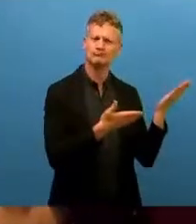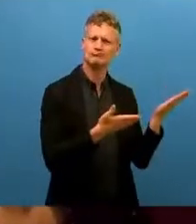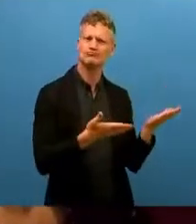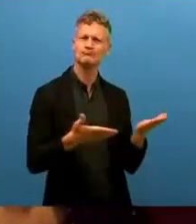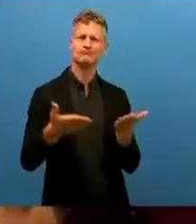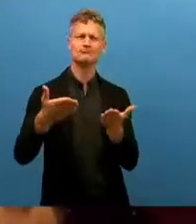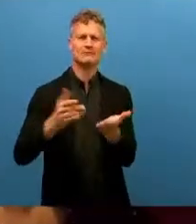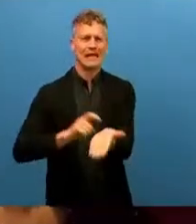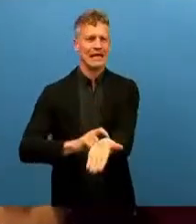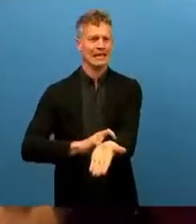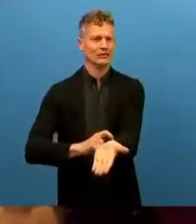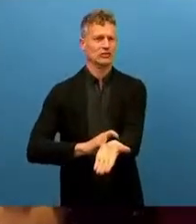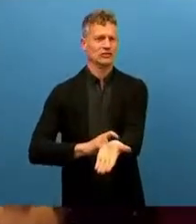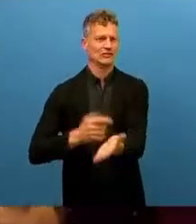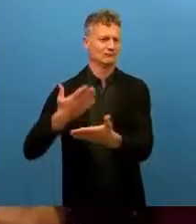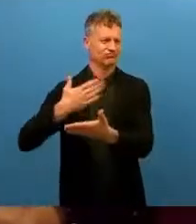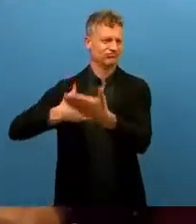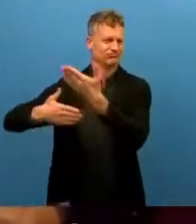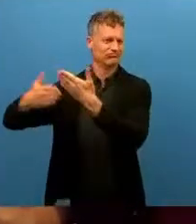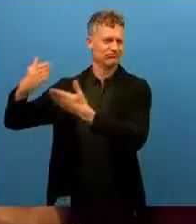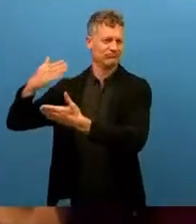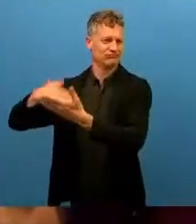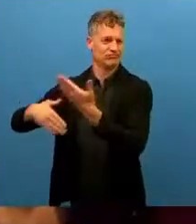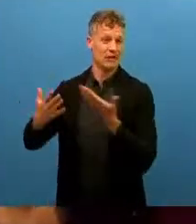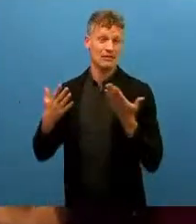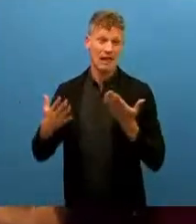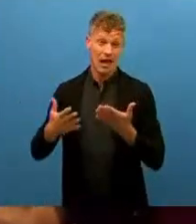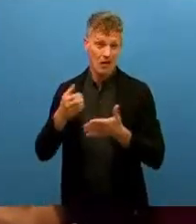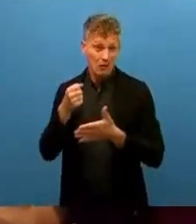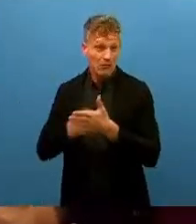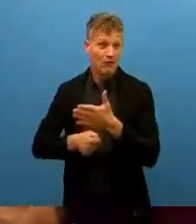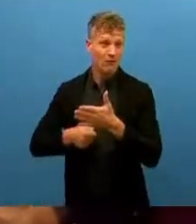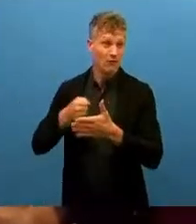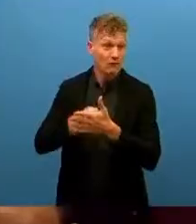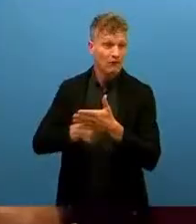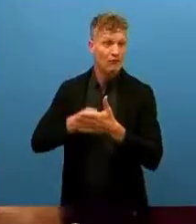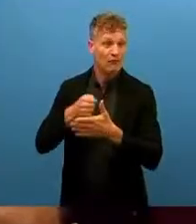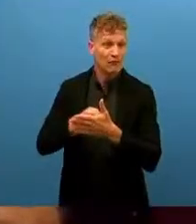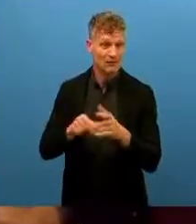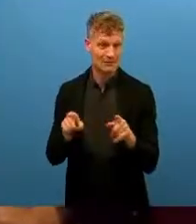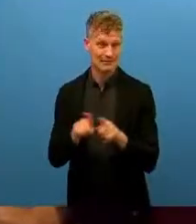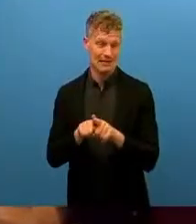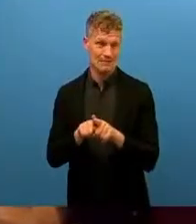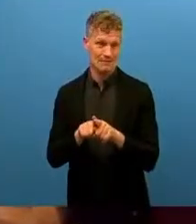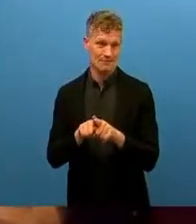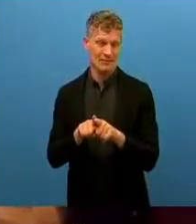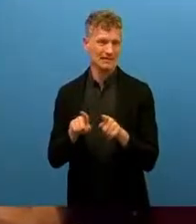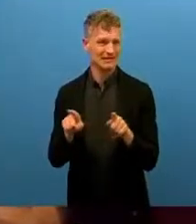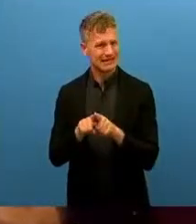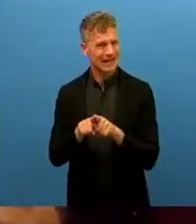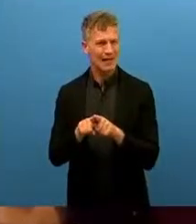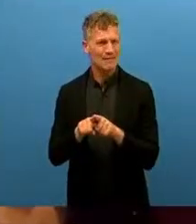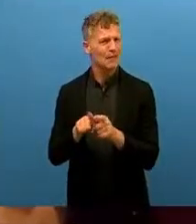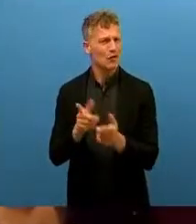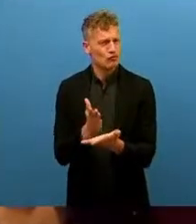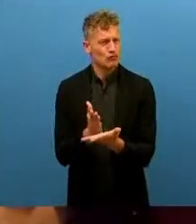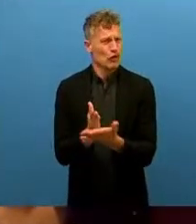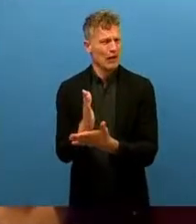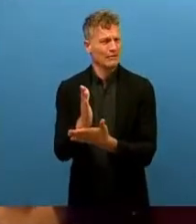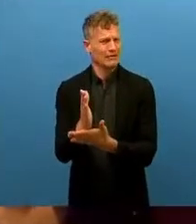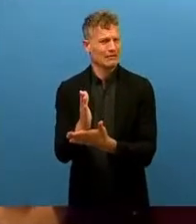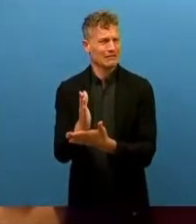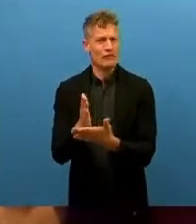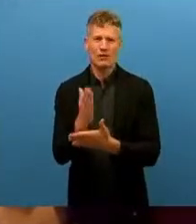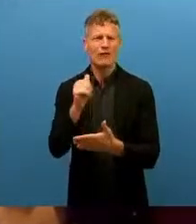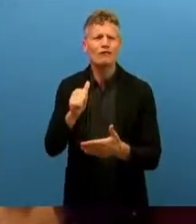estimation, the abrogation of the rights that were affirmed in the earliest treaties.